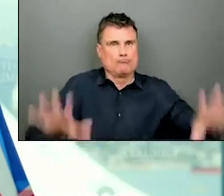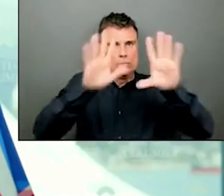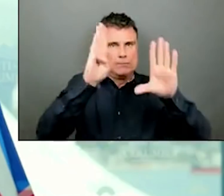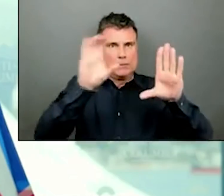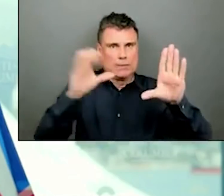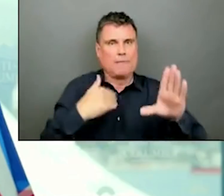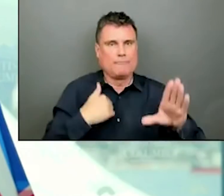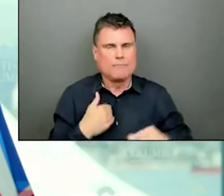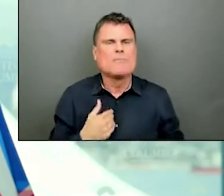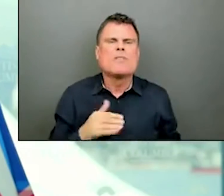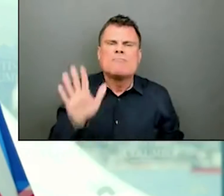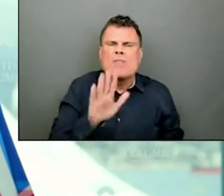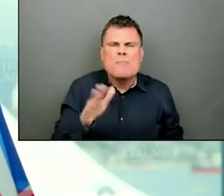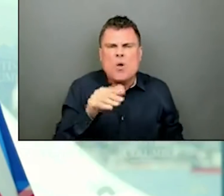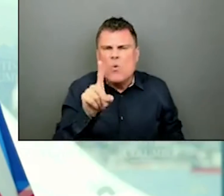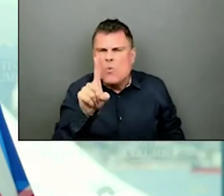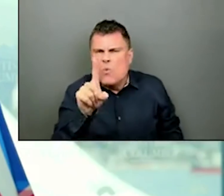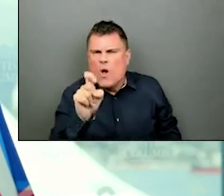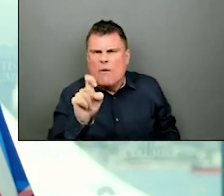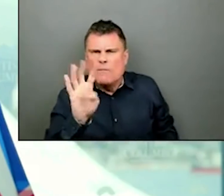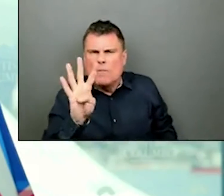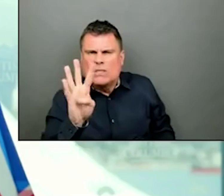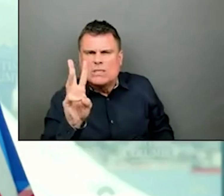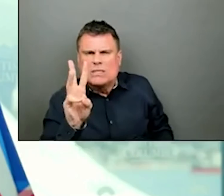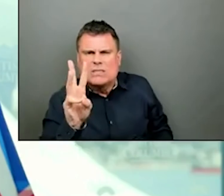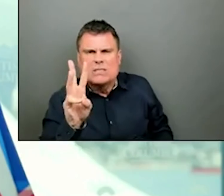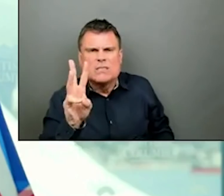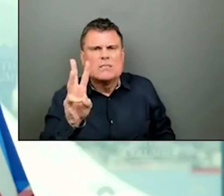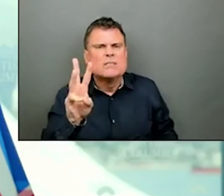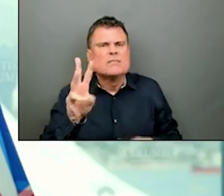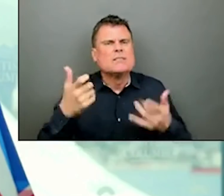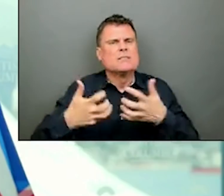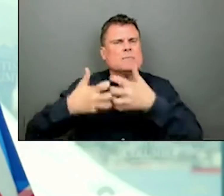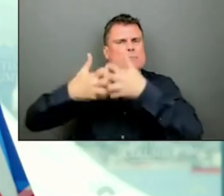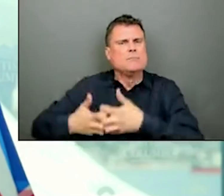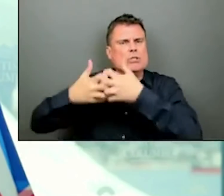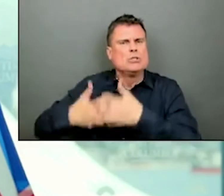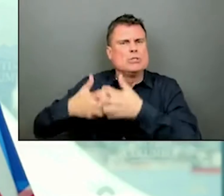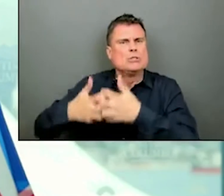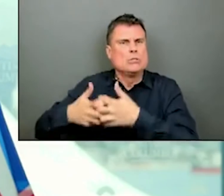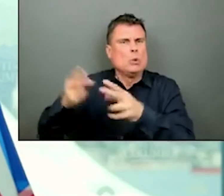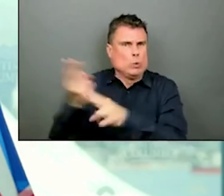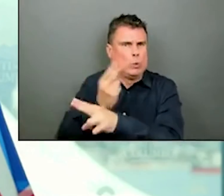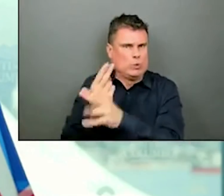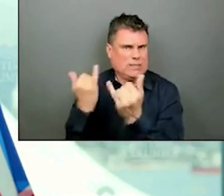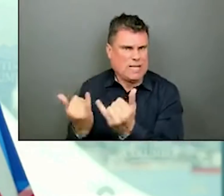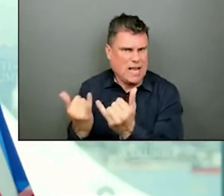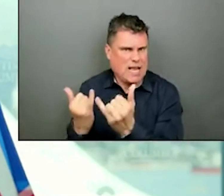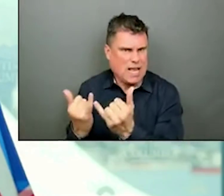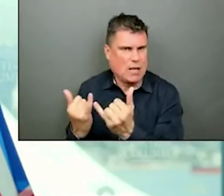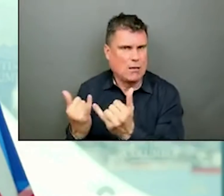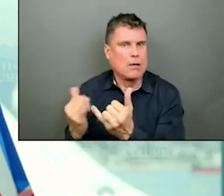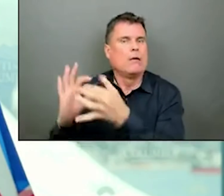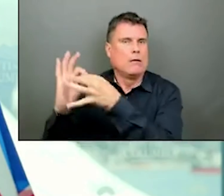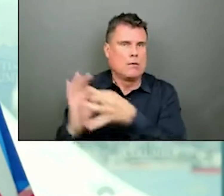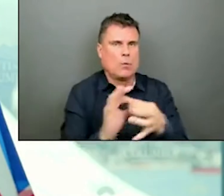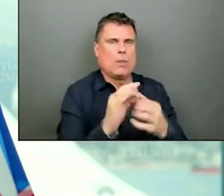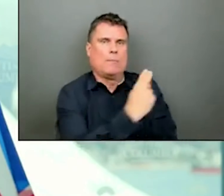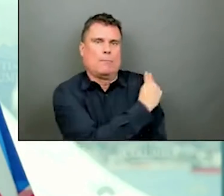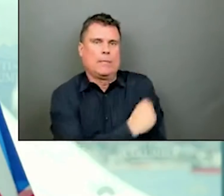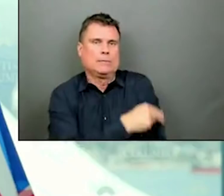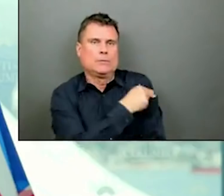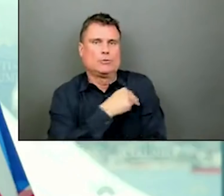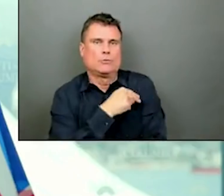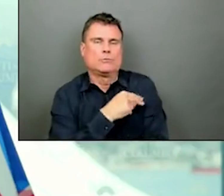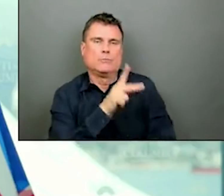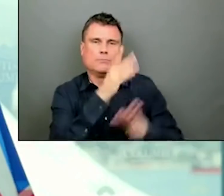about 146 of those vents are occupied, 40 of them occupied with patients positive for COVID-19. So our